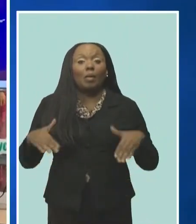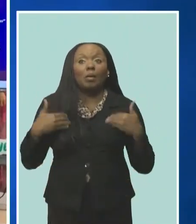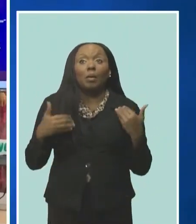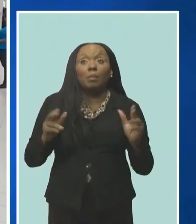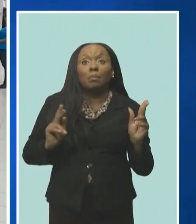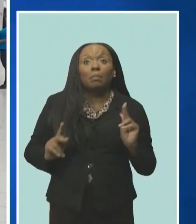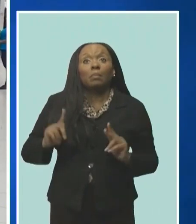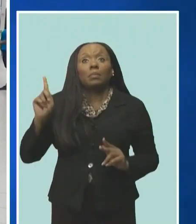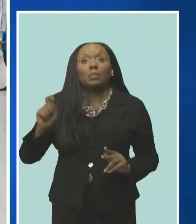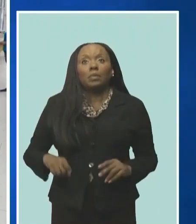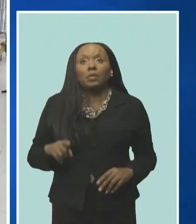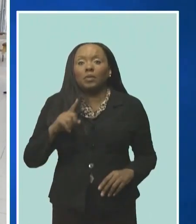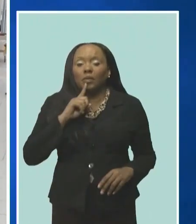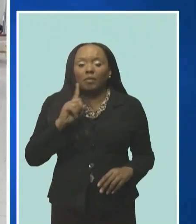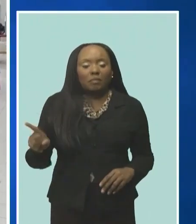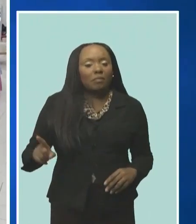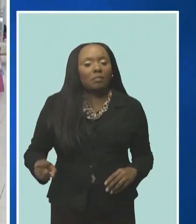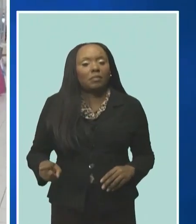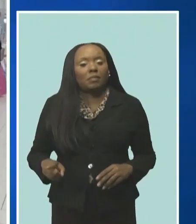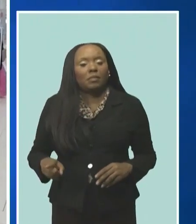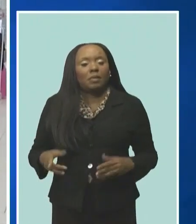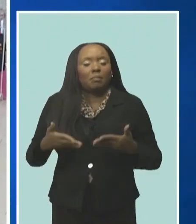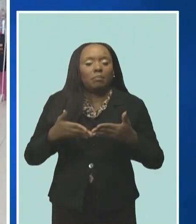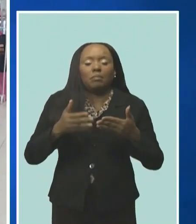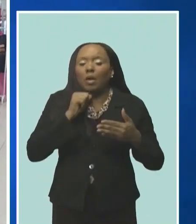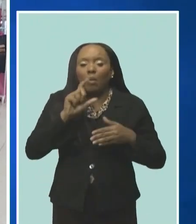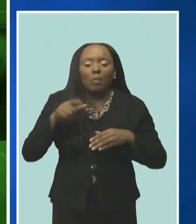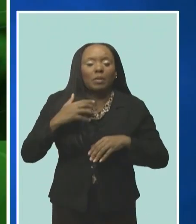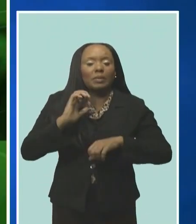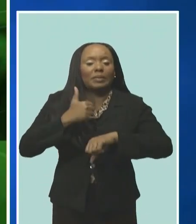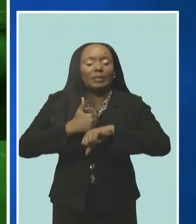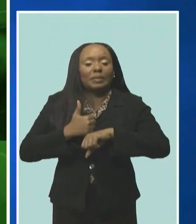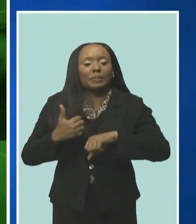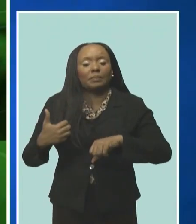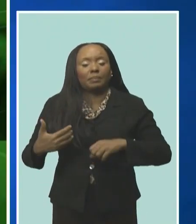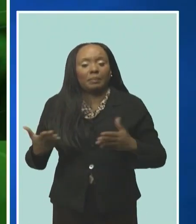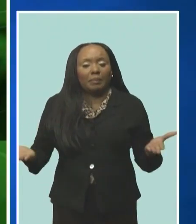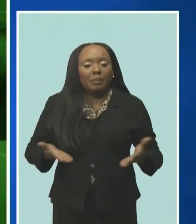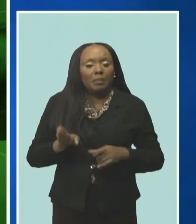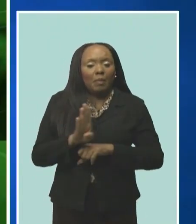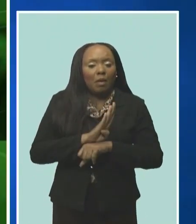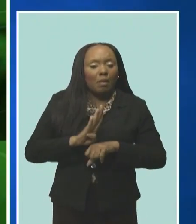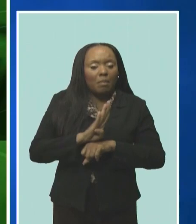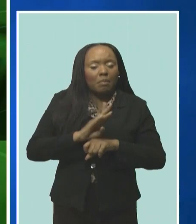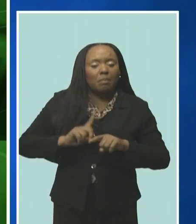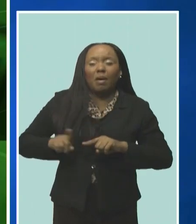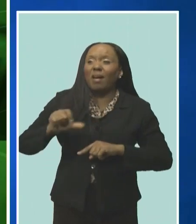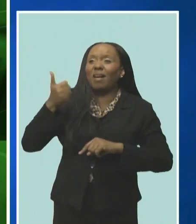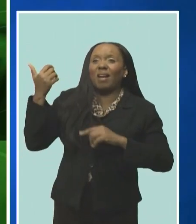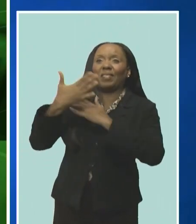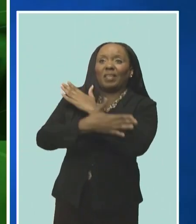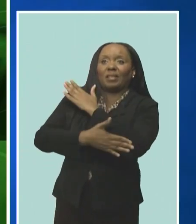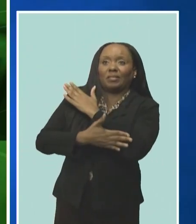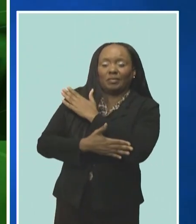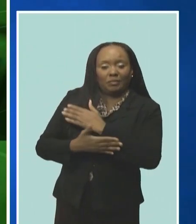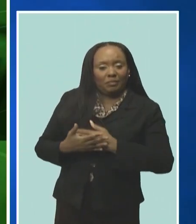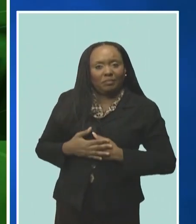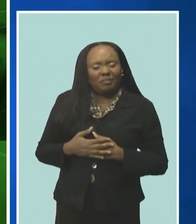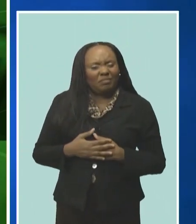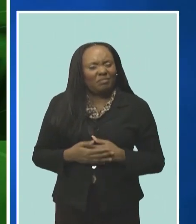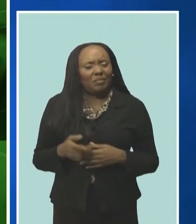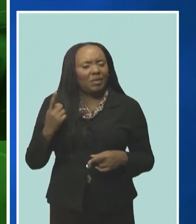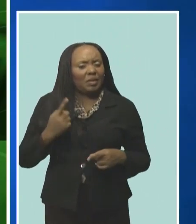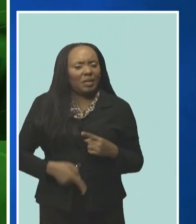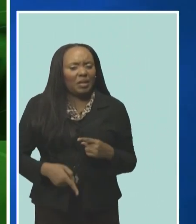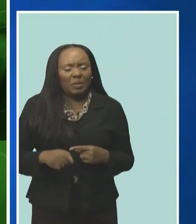to consider expanding their operations beyond Barbados. We cannot see Barbados as the only place for you to ply your trade.